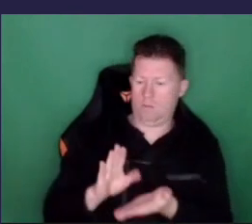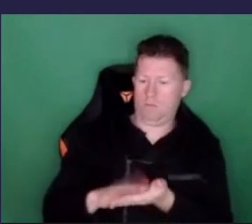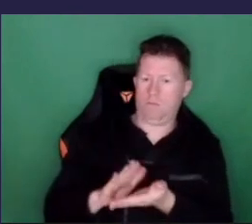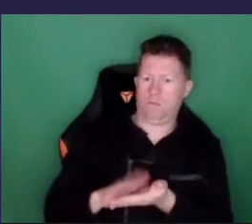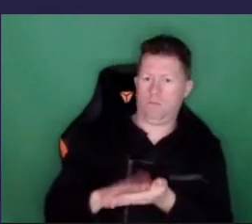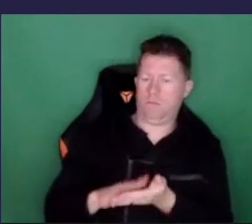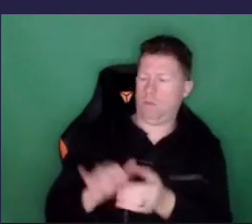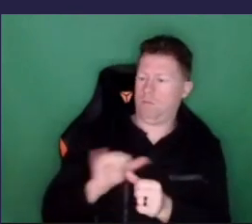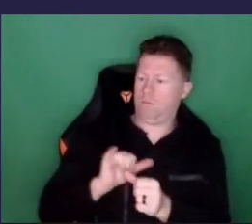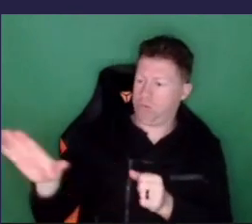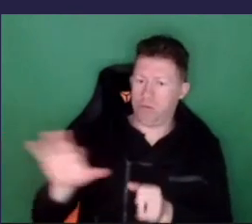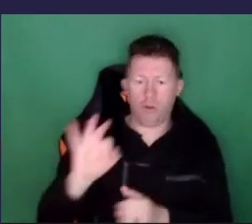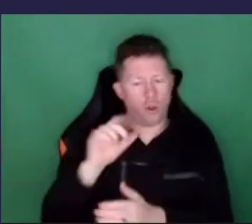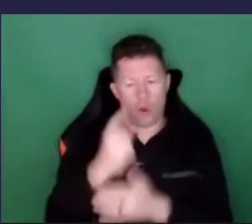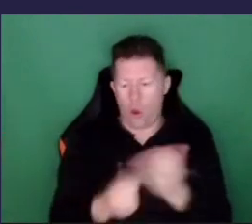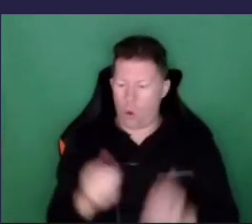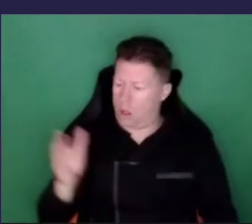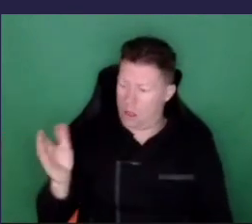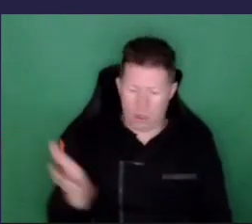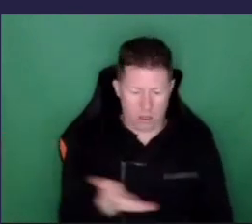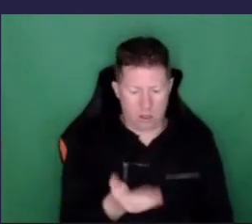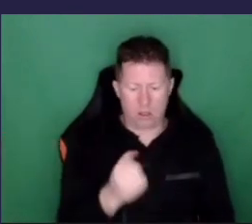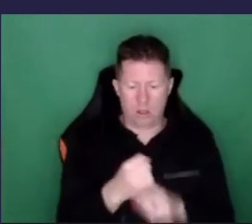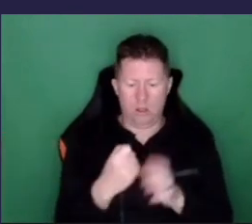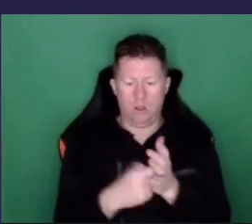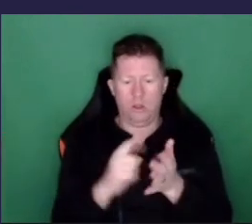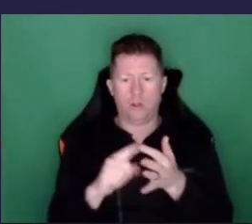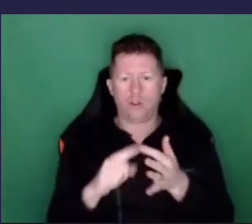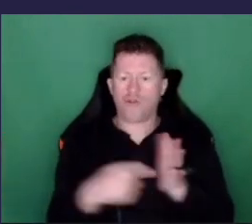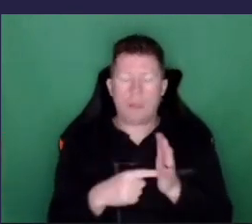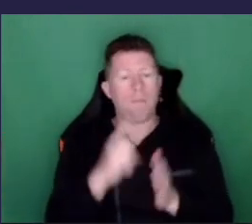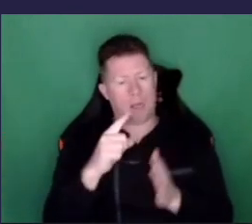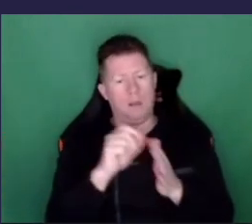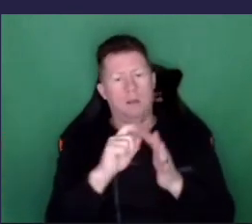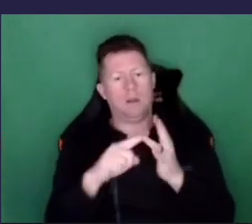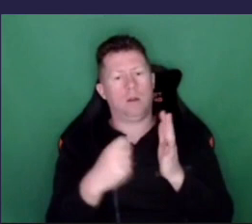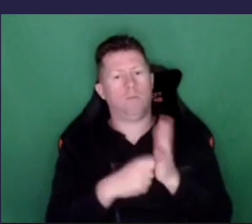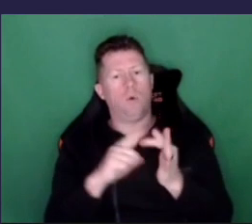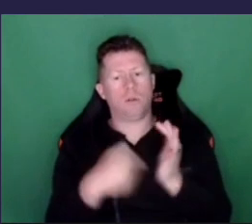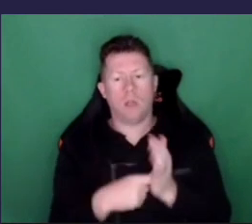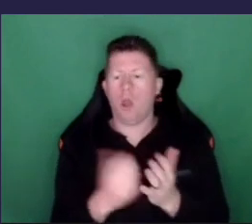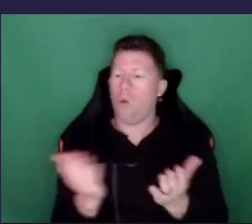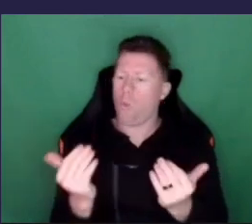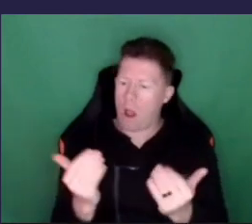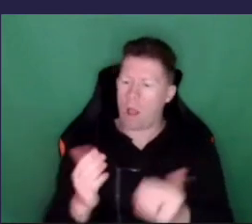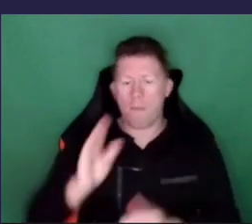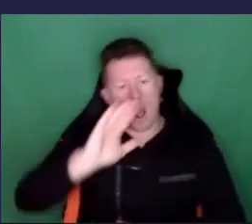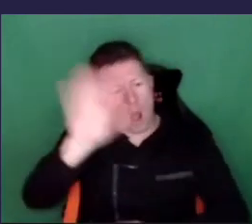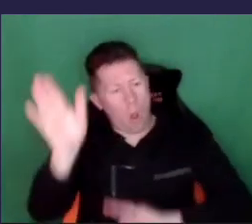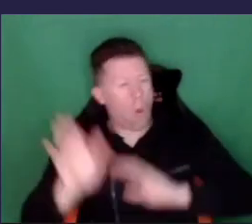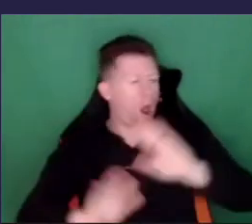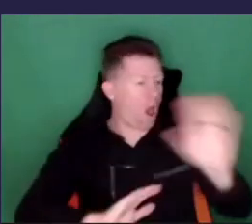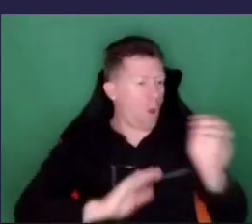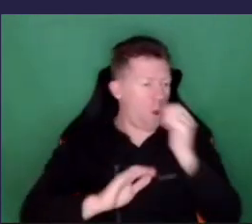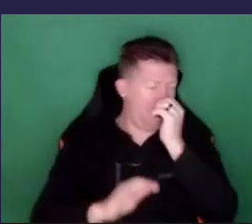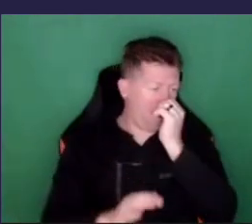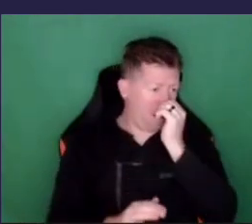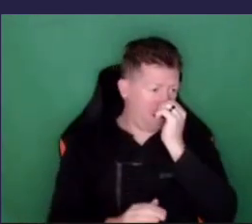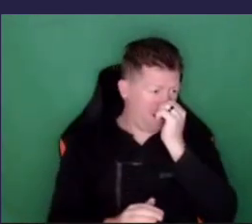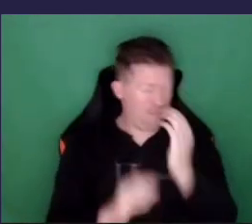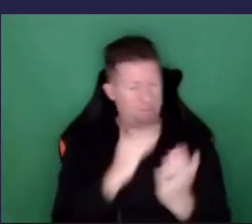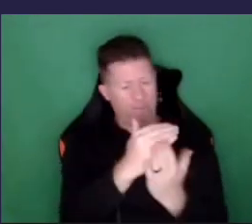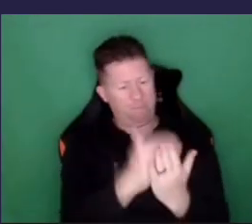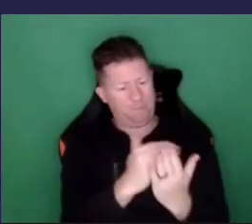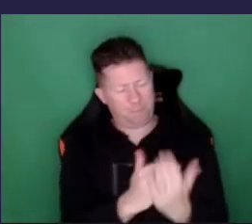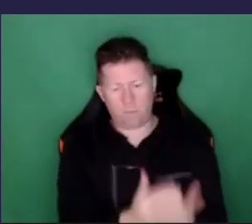as a greeter, but as a porter, as someone who welcomed people in and paid attention to what was